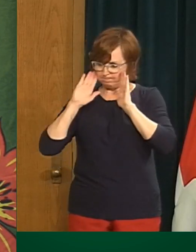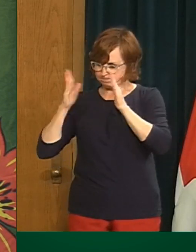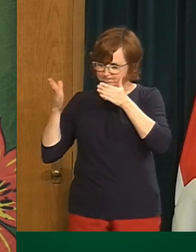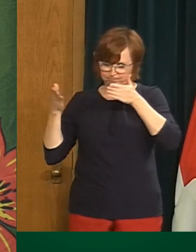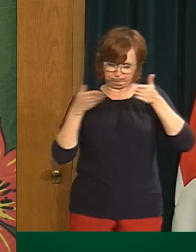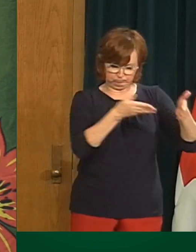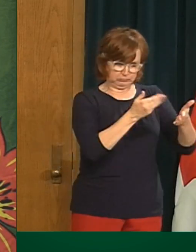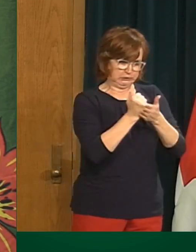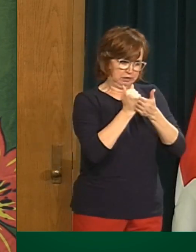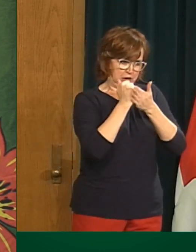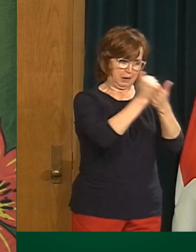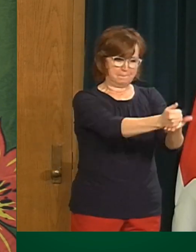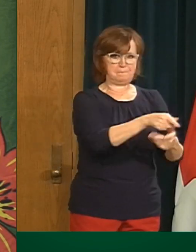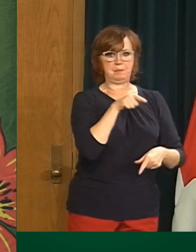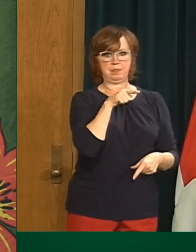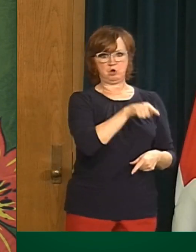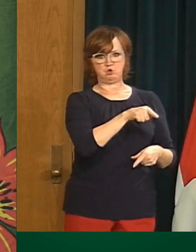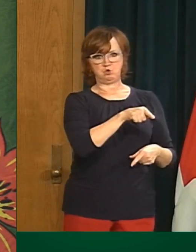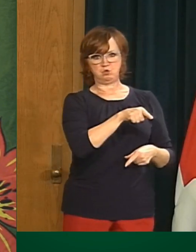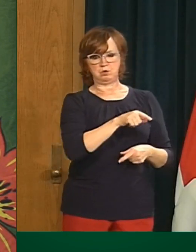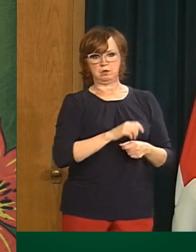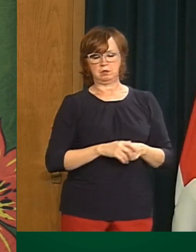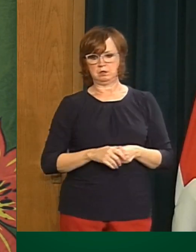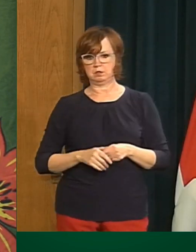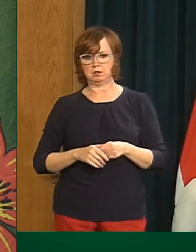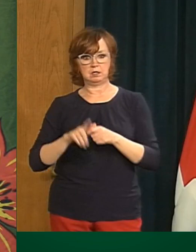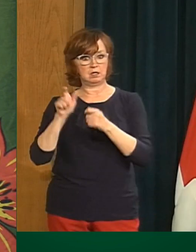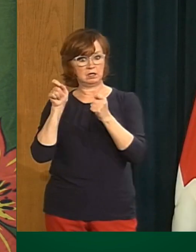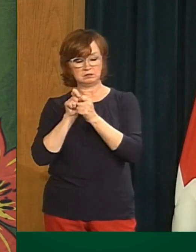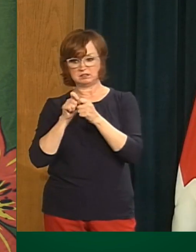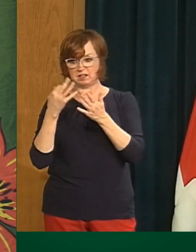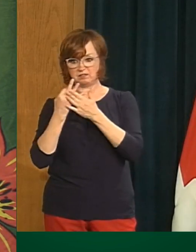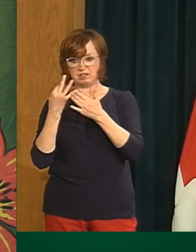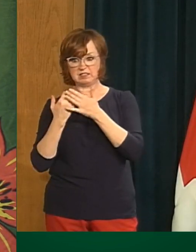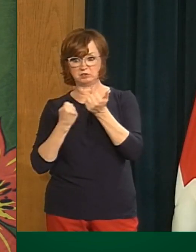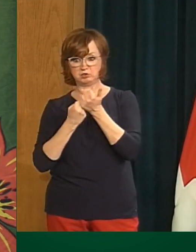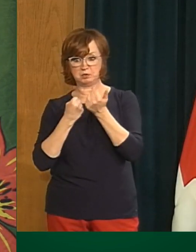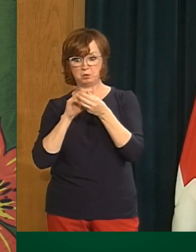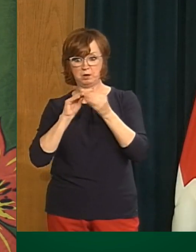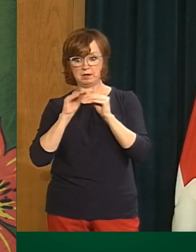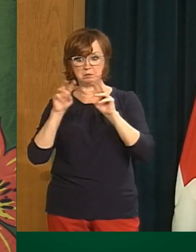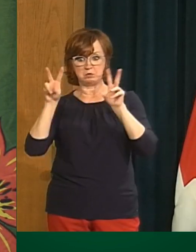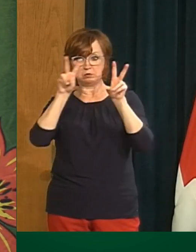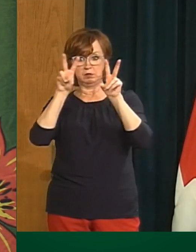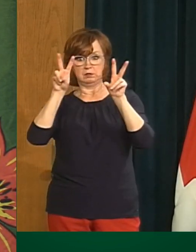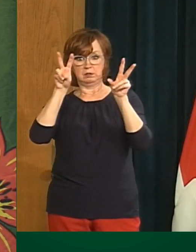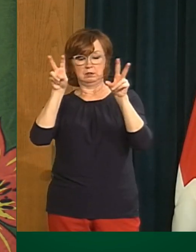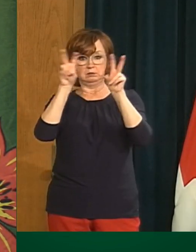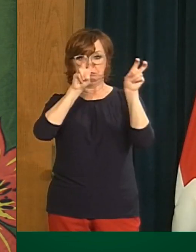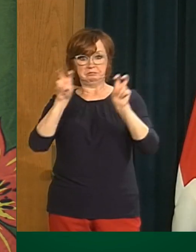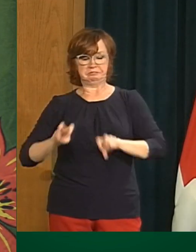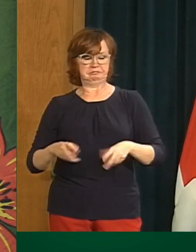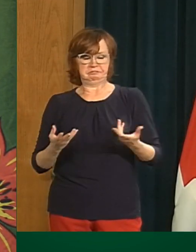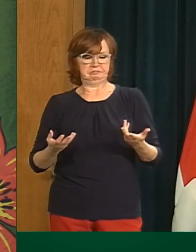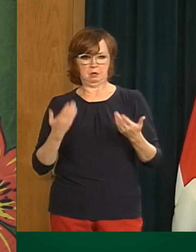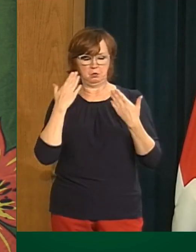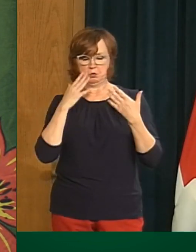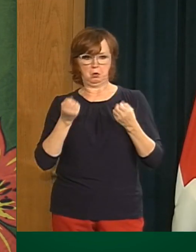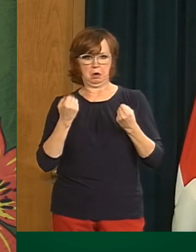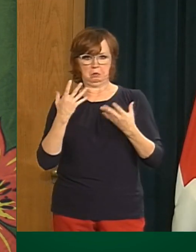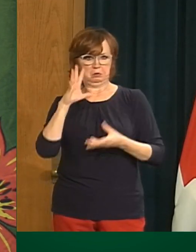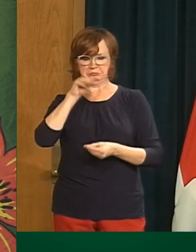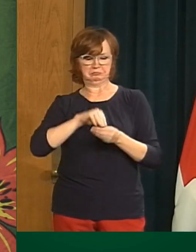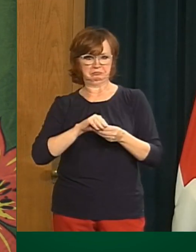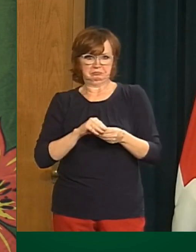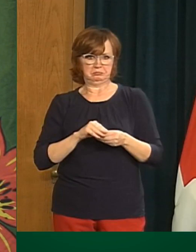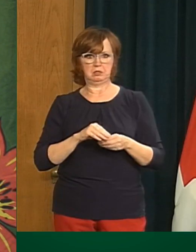and ensuring that, and I don't know what the number will be of the financial support that we are providing in this instance or over the course of the next